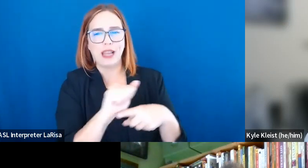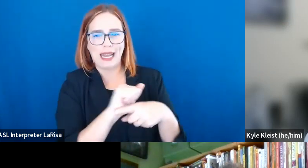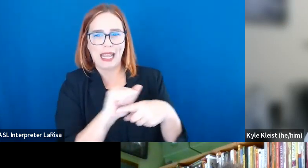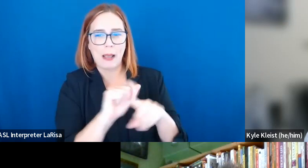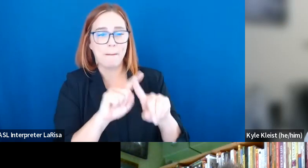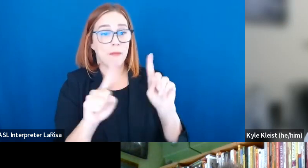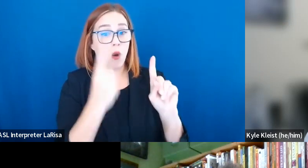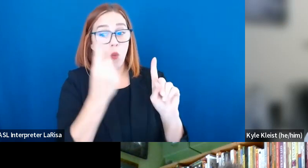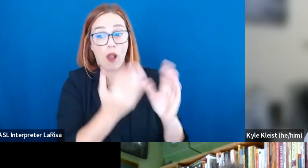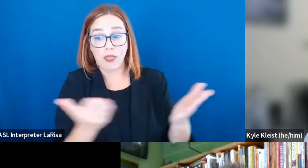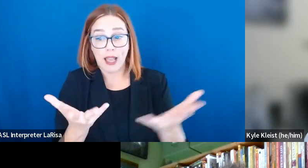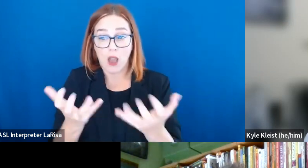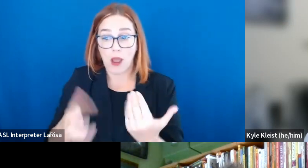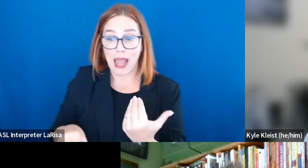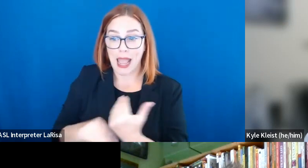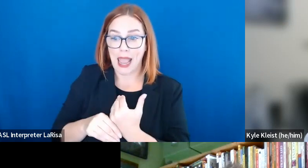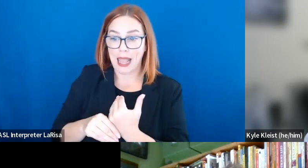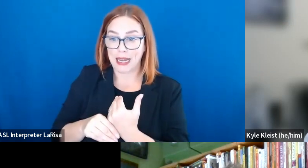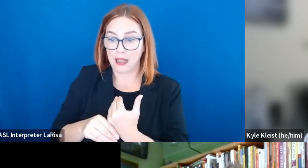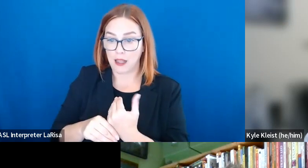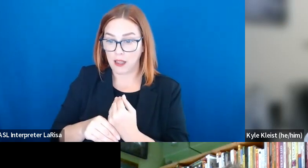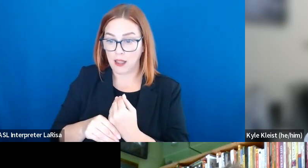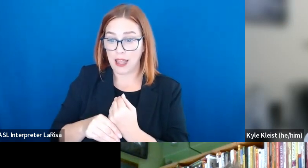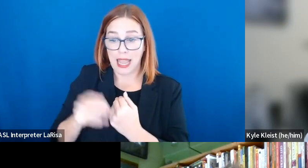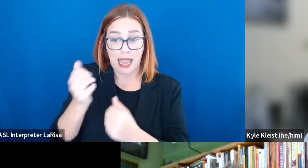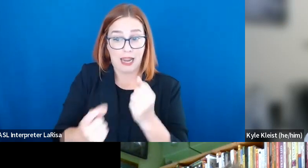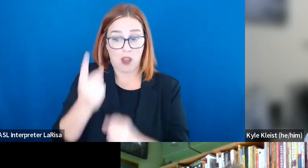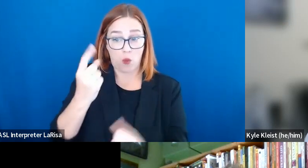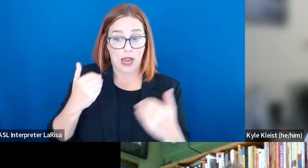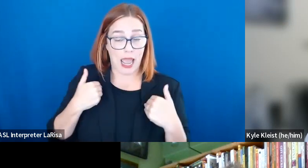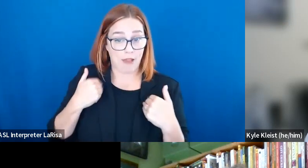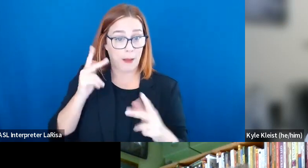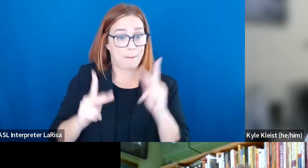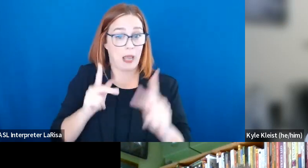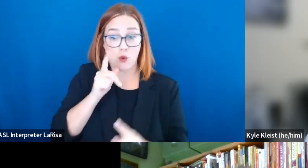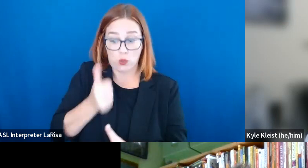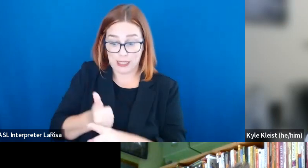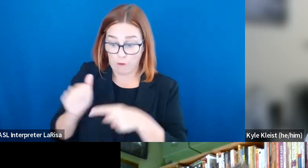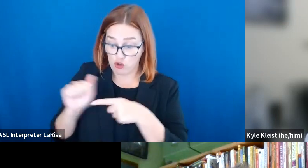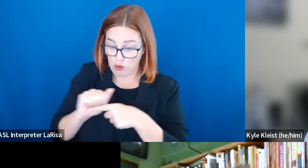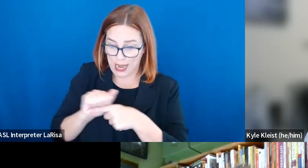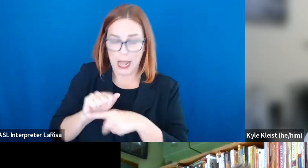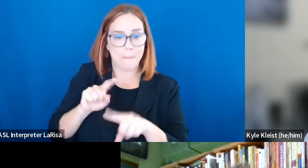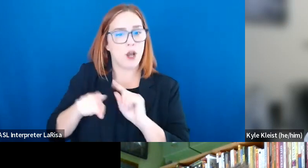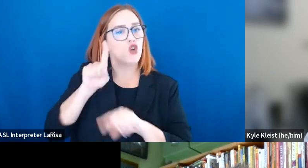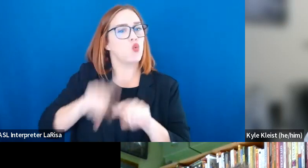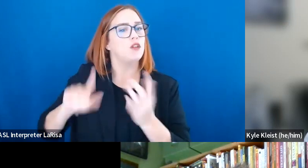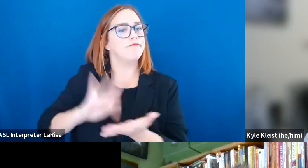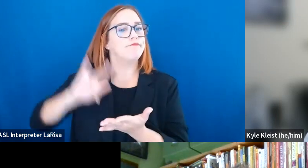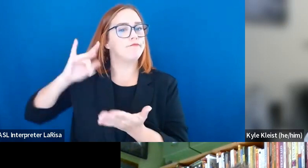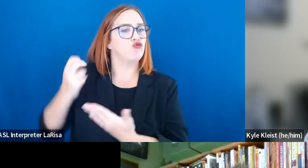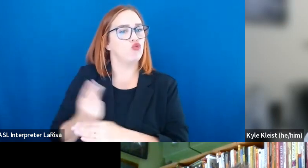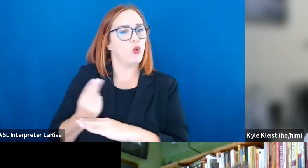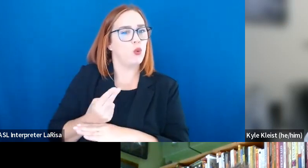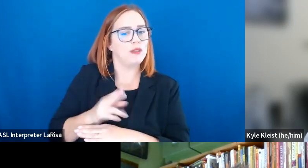throw out is, have you ever had people that were trained and then you weren't able to use them and they lost interest? Was one of the things